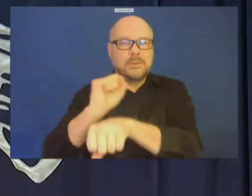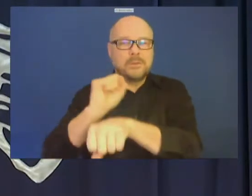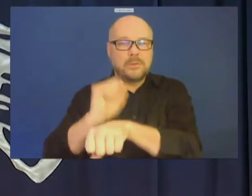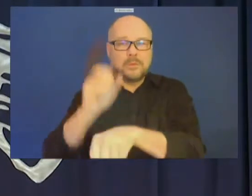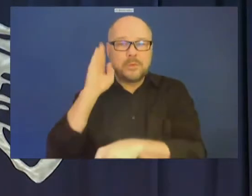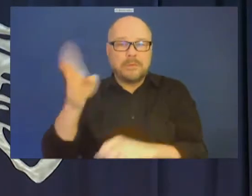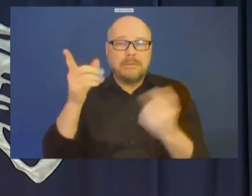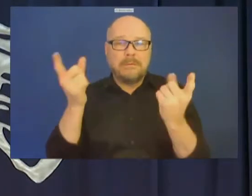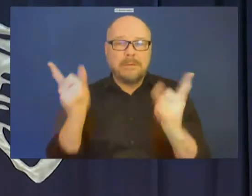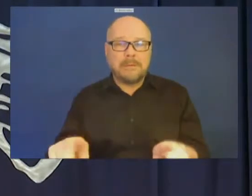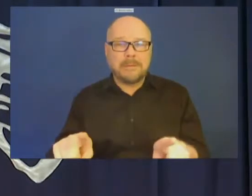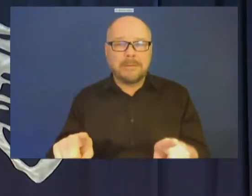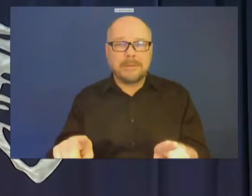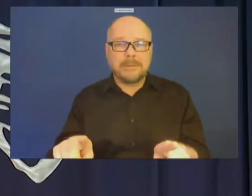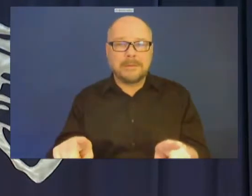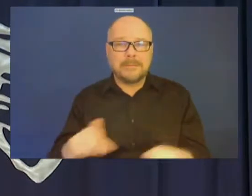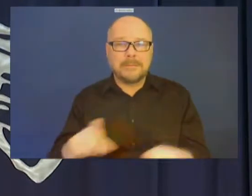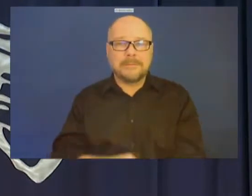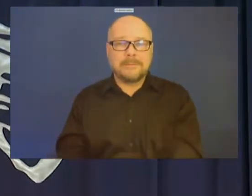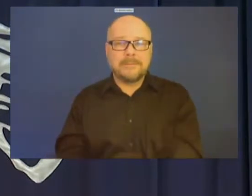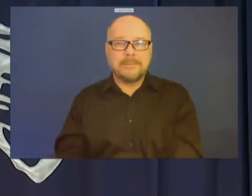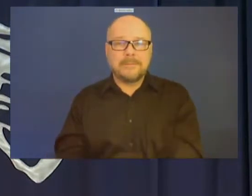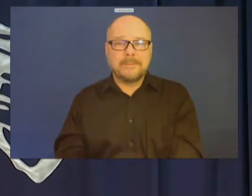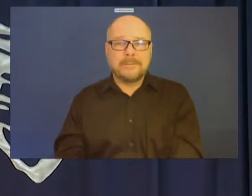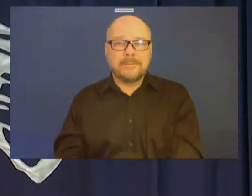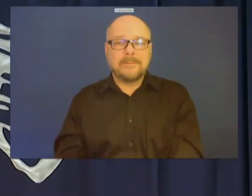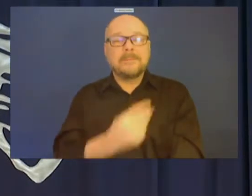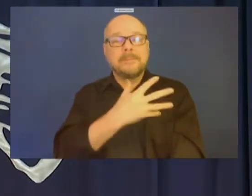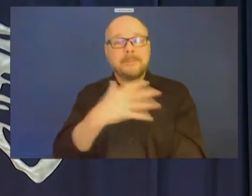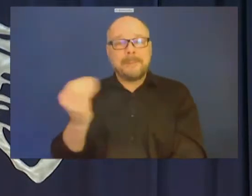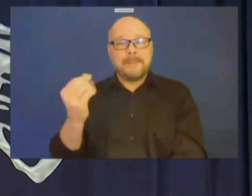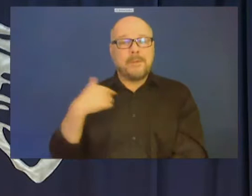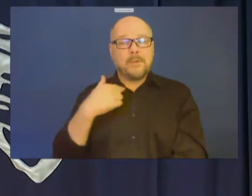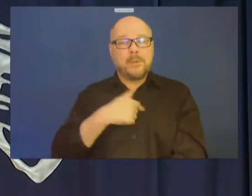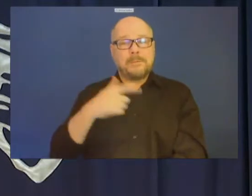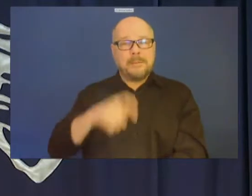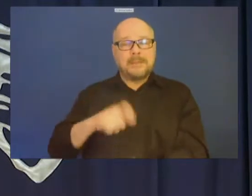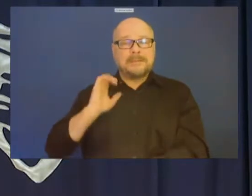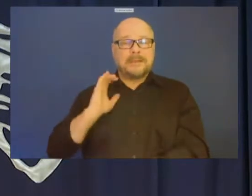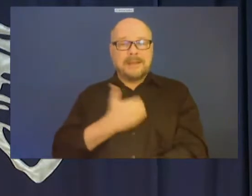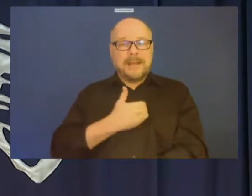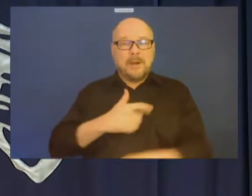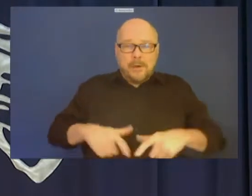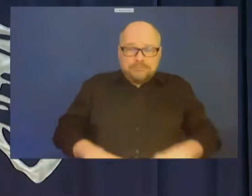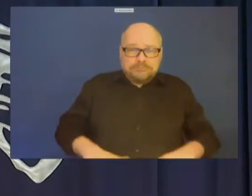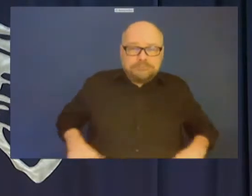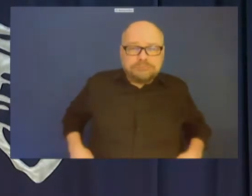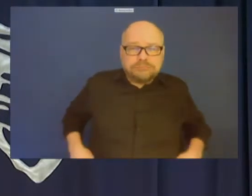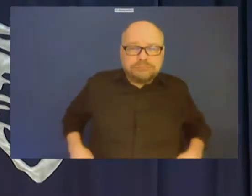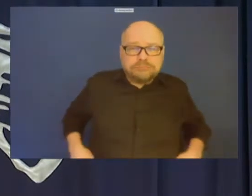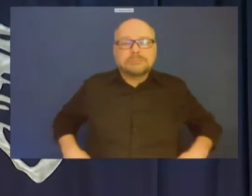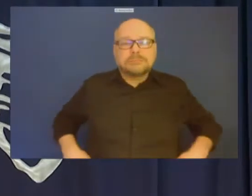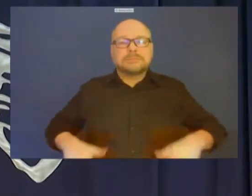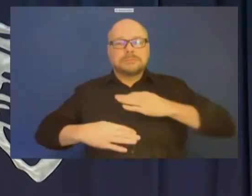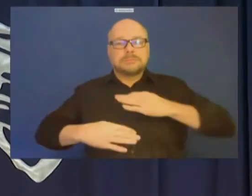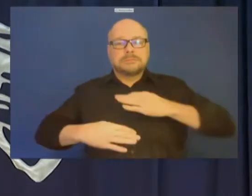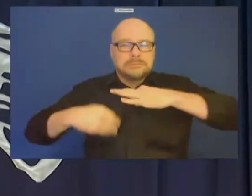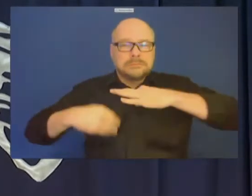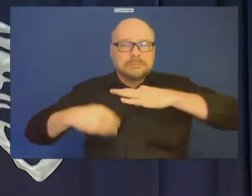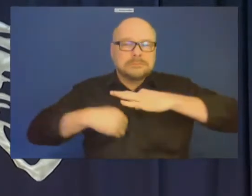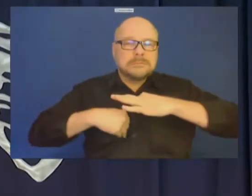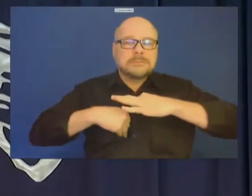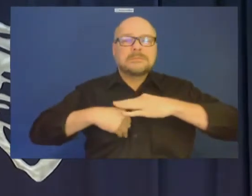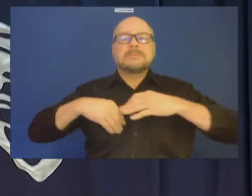The average police officer carries approximately 20 to 25 pounds of gear every day in snowy winter and blazing summer heat. Over a